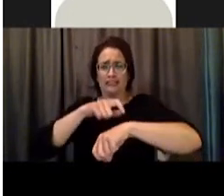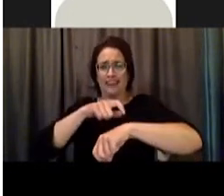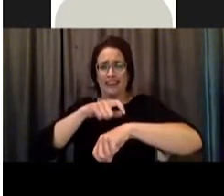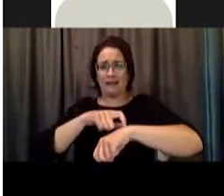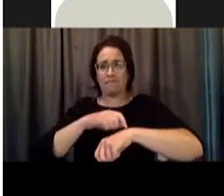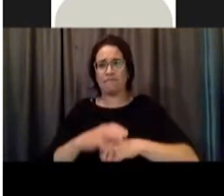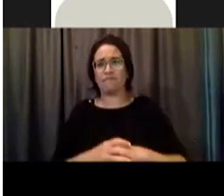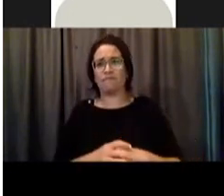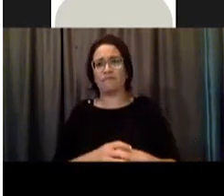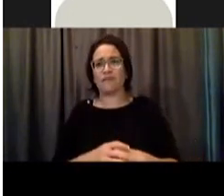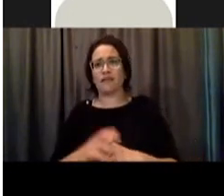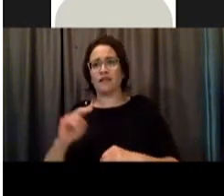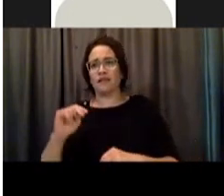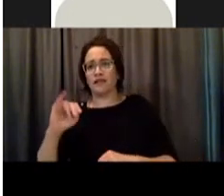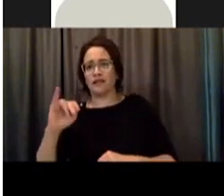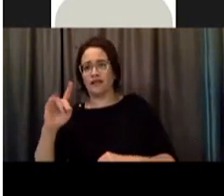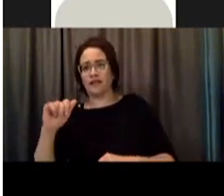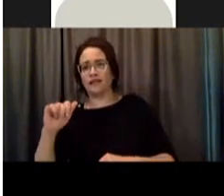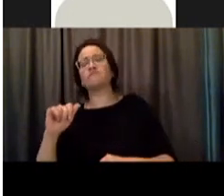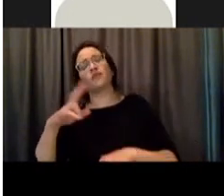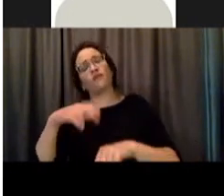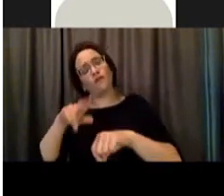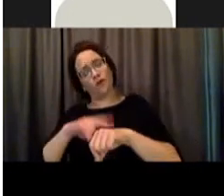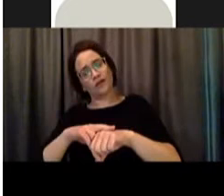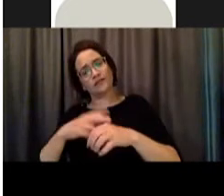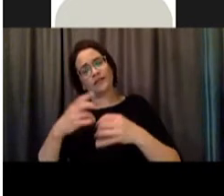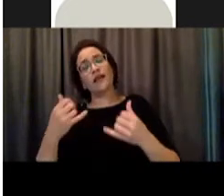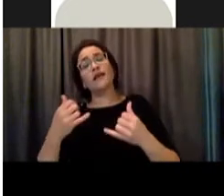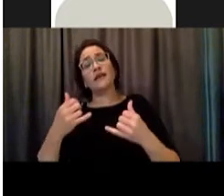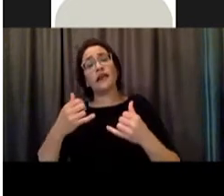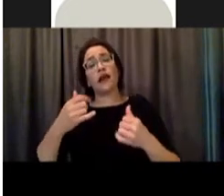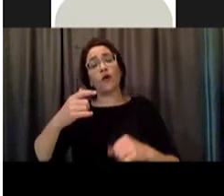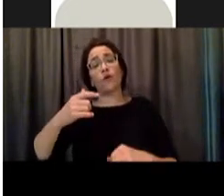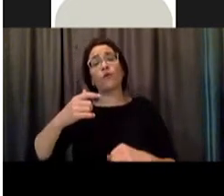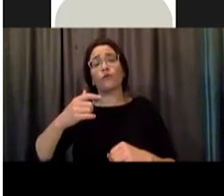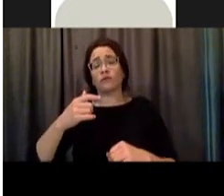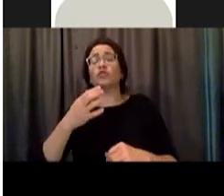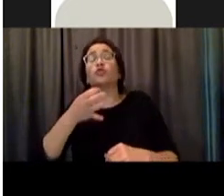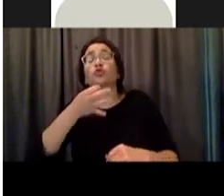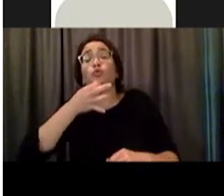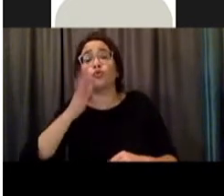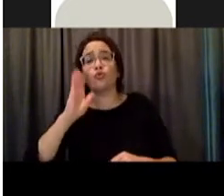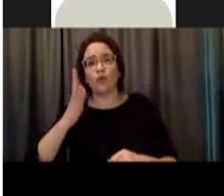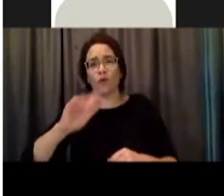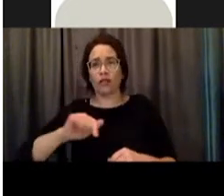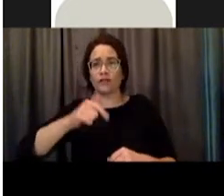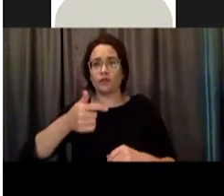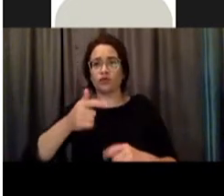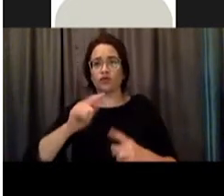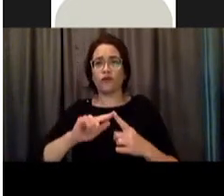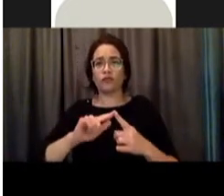course. Yeah, we will switch over to questions in a few moments. So please feel free to put your questions